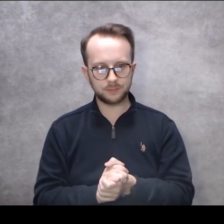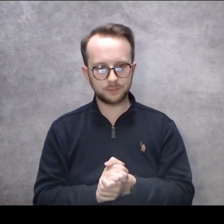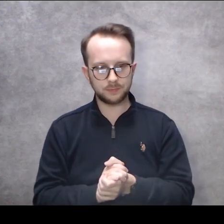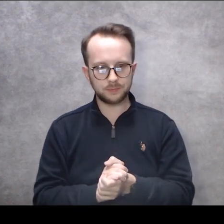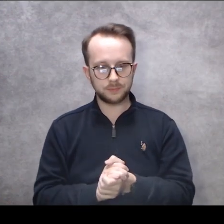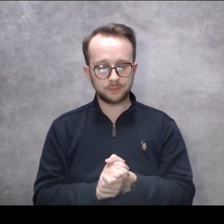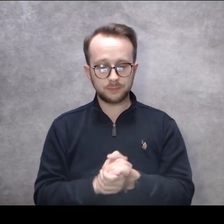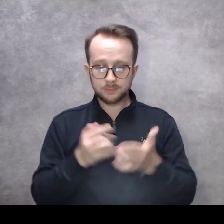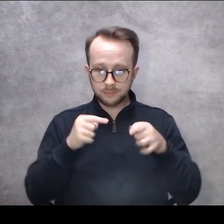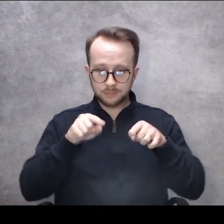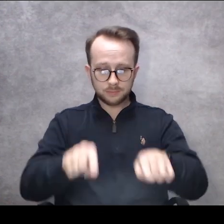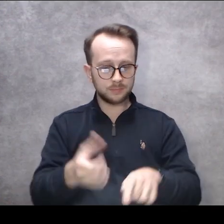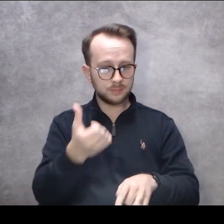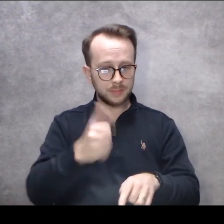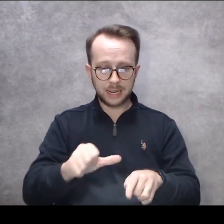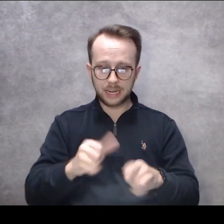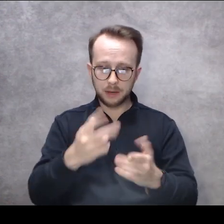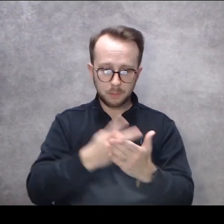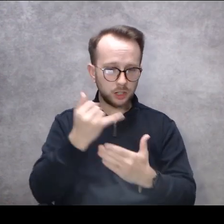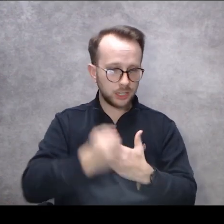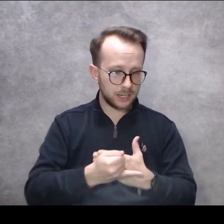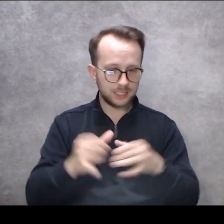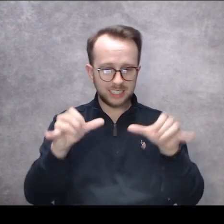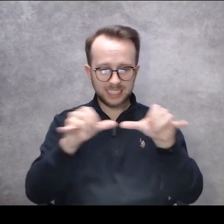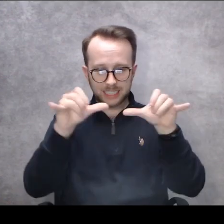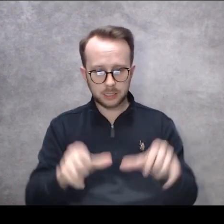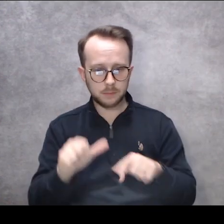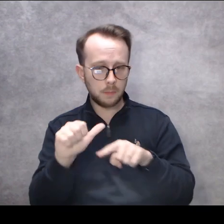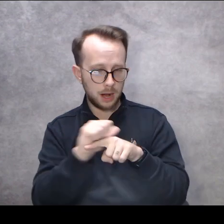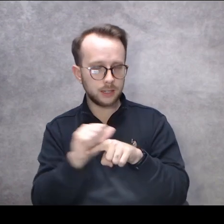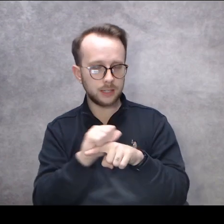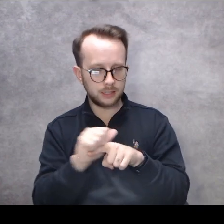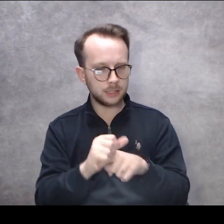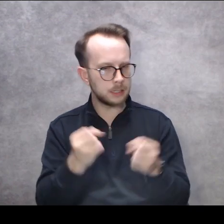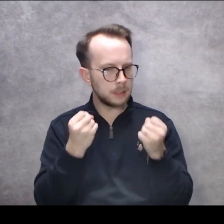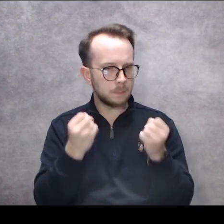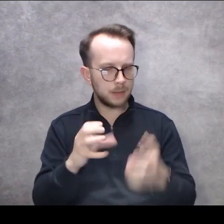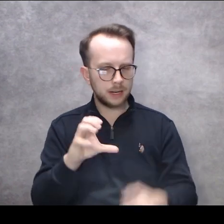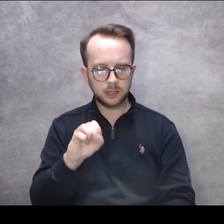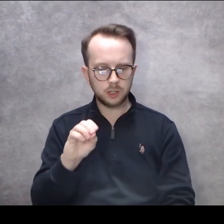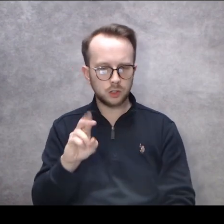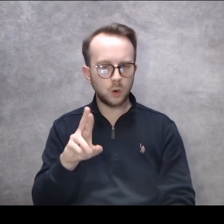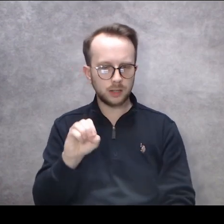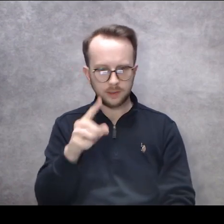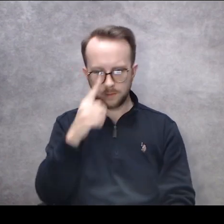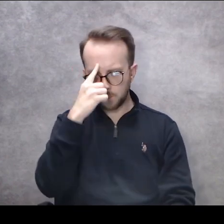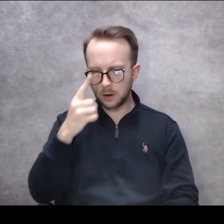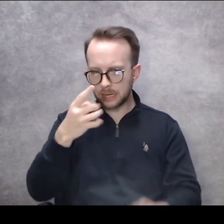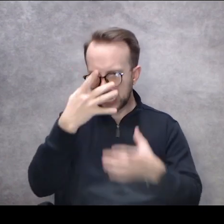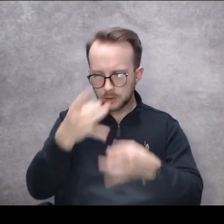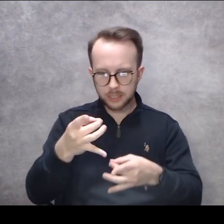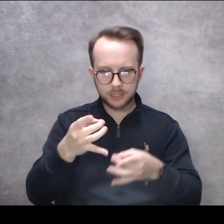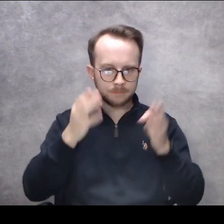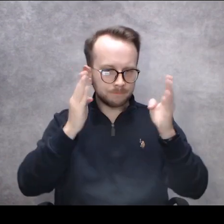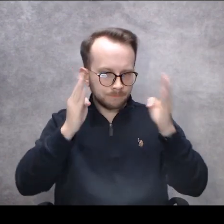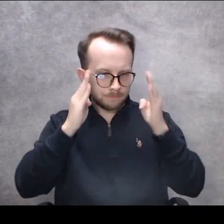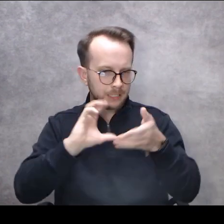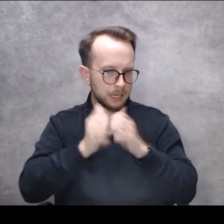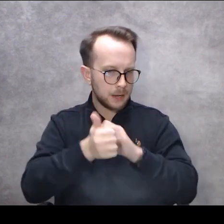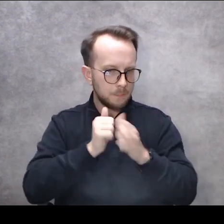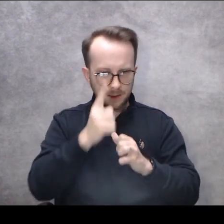Over the course of any sustained project or systematic practice, there are many sources of interest and engagement that compete for attention